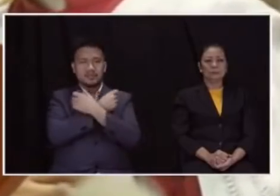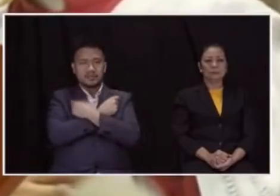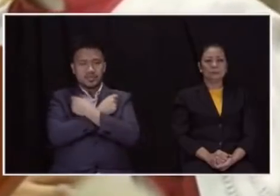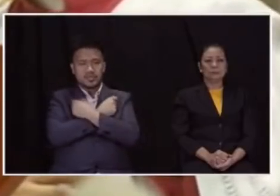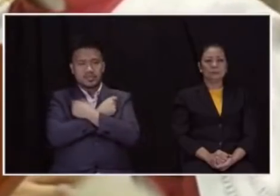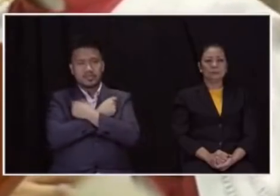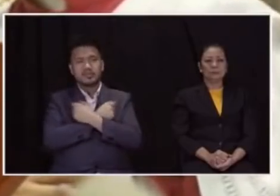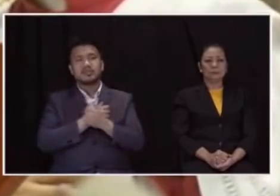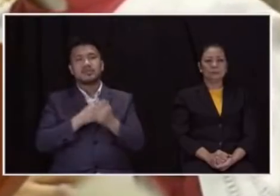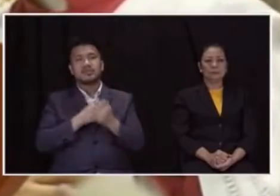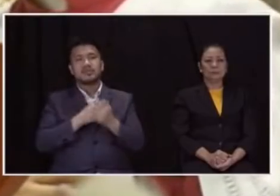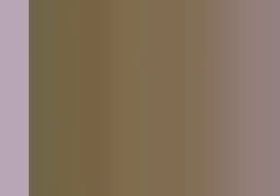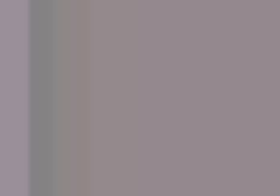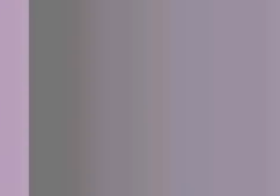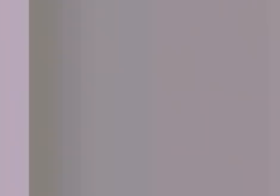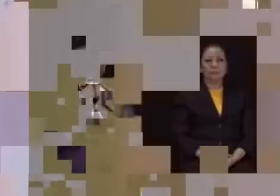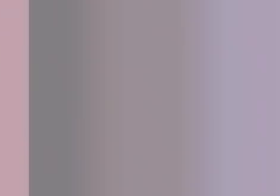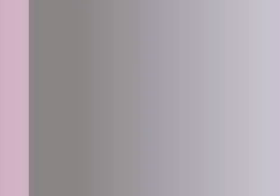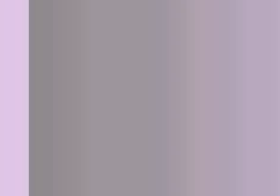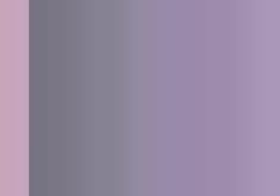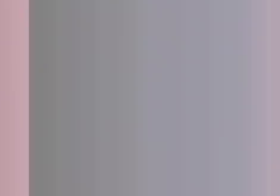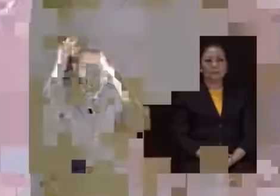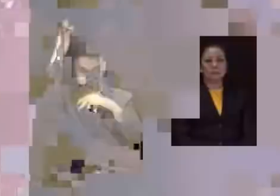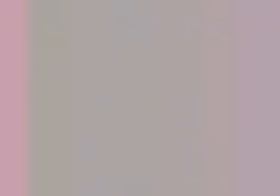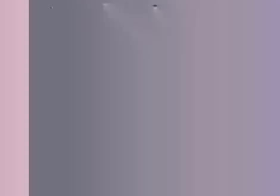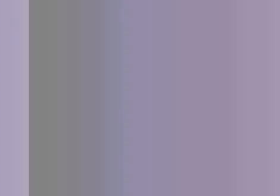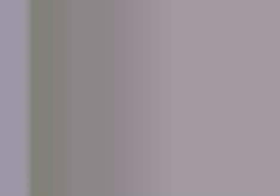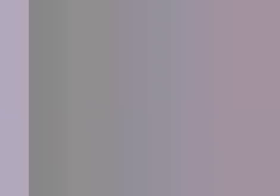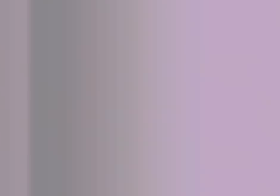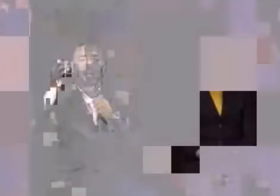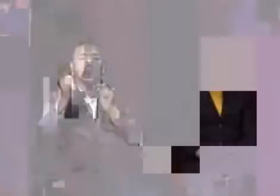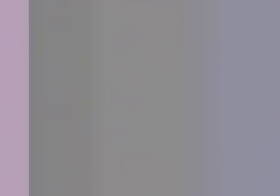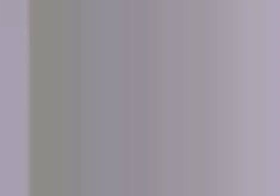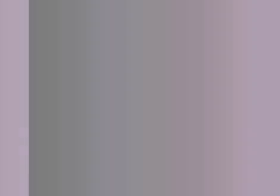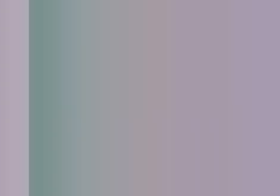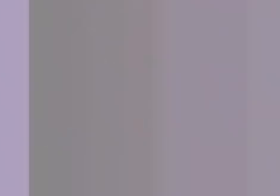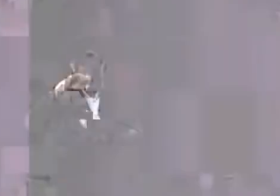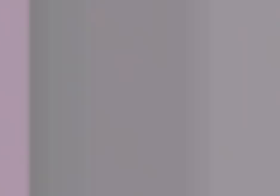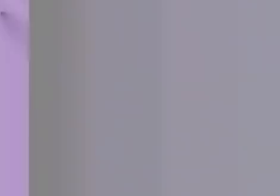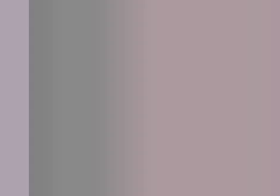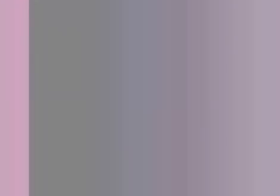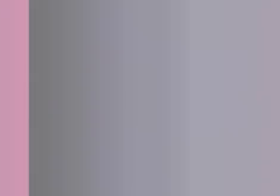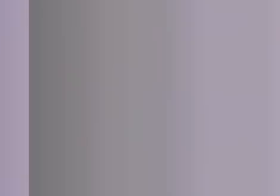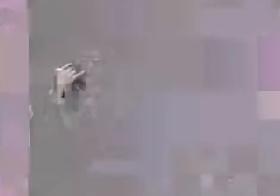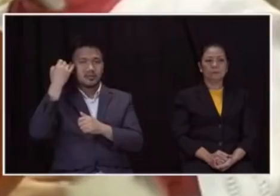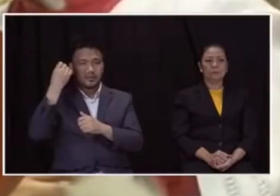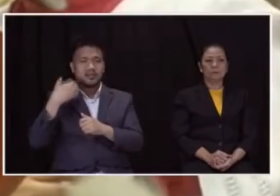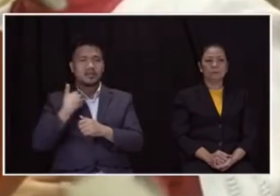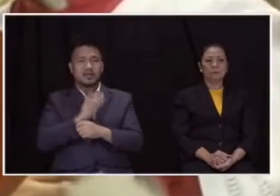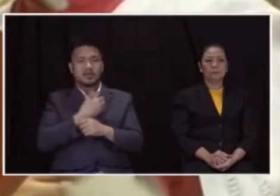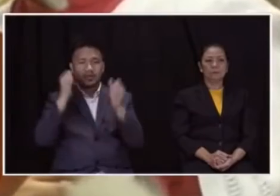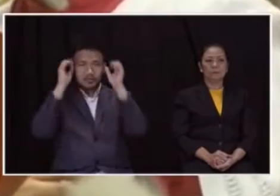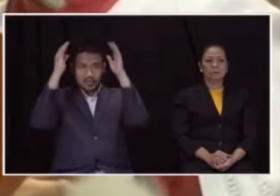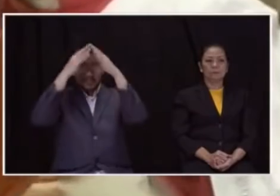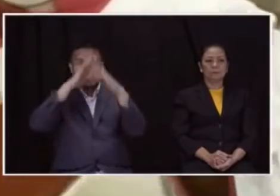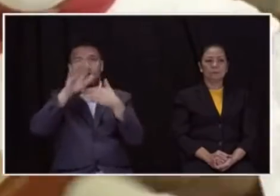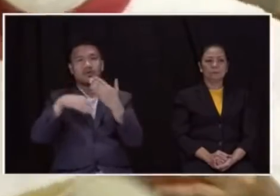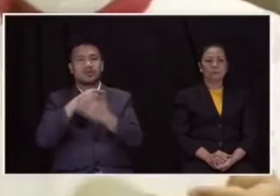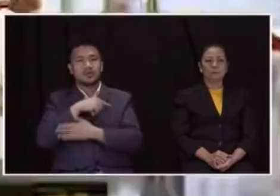charity, together with Francis, our Pope, and Jose, our Bishop, and all the